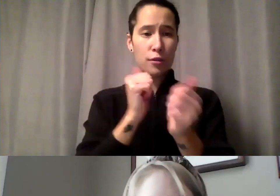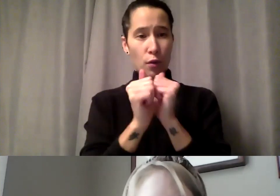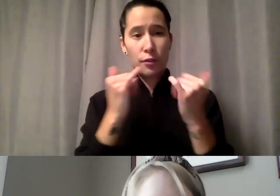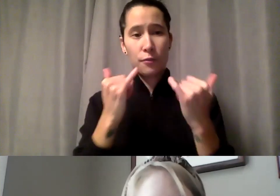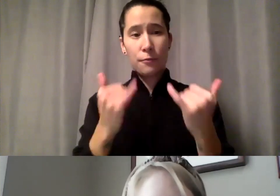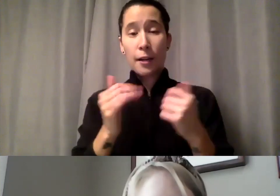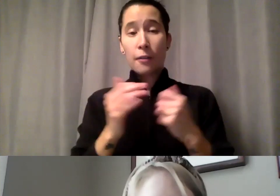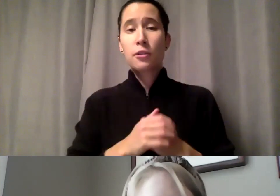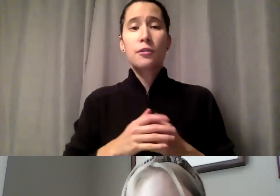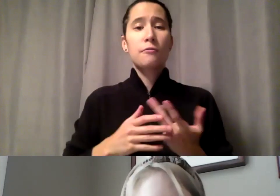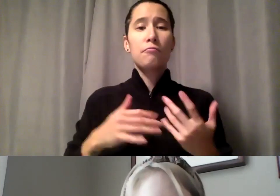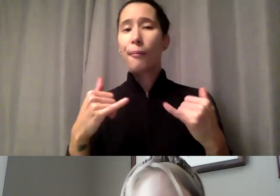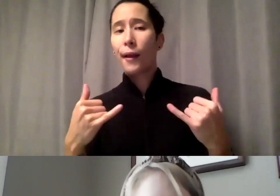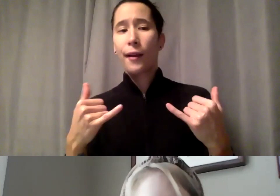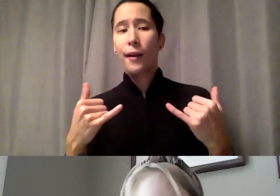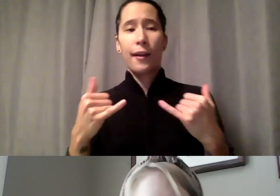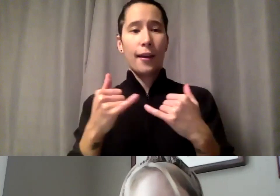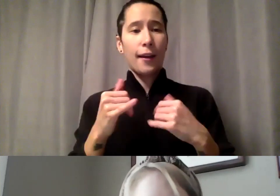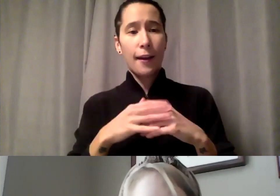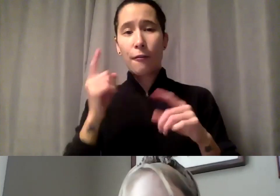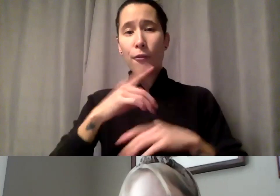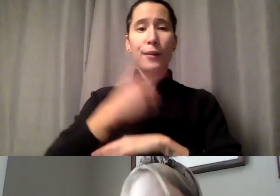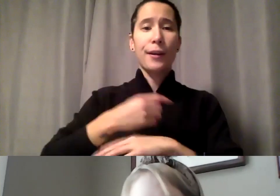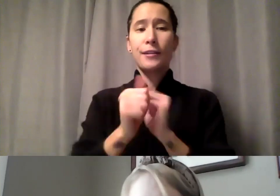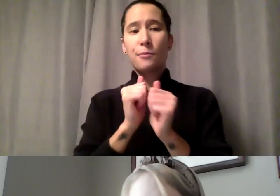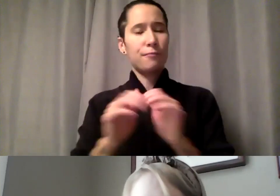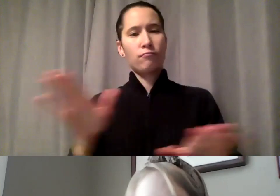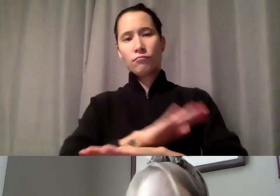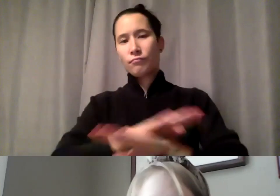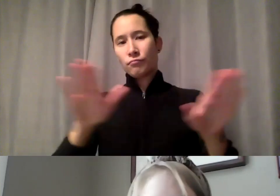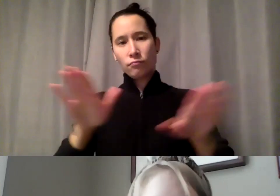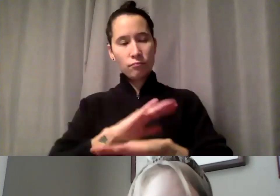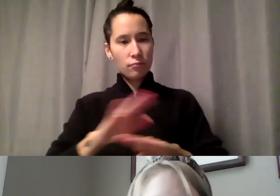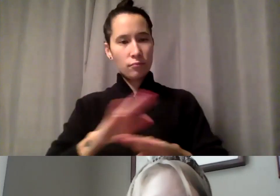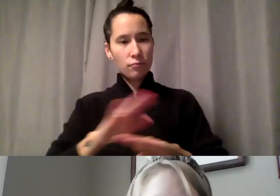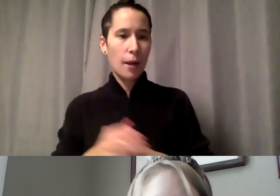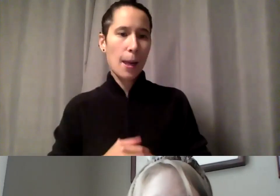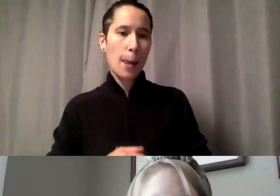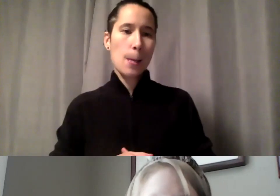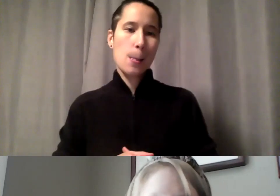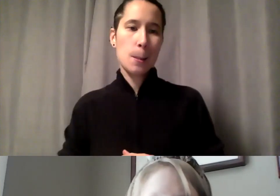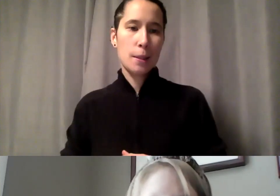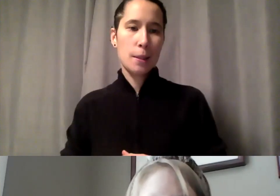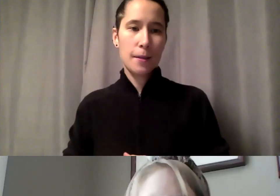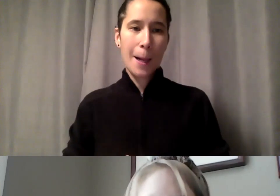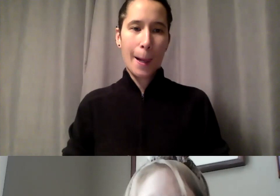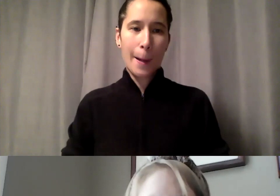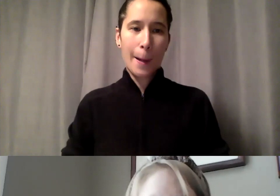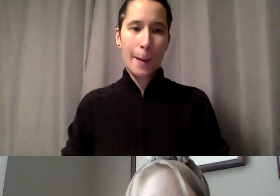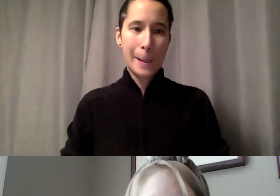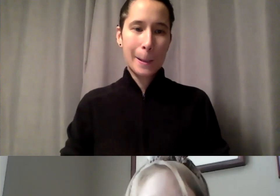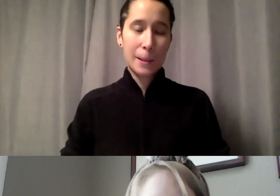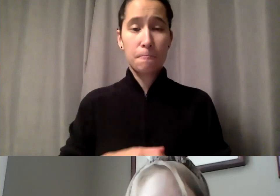for contact-based sports, no, that should not be happening at this time. And it should still be